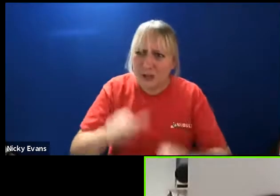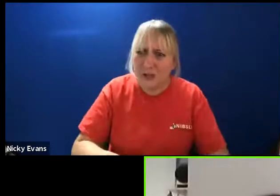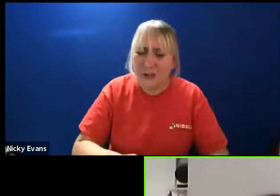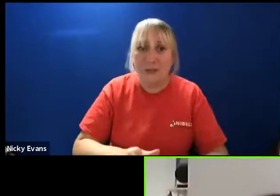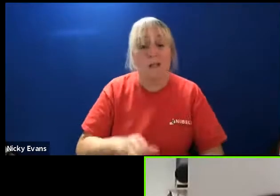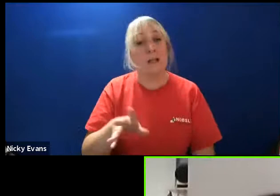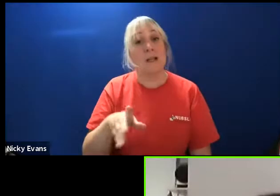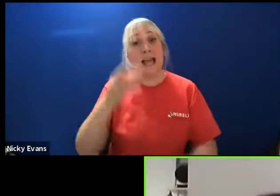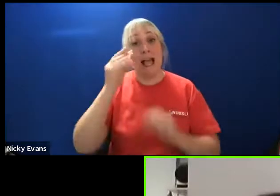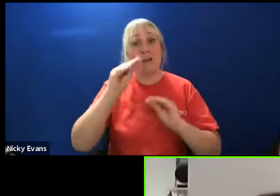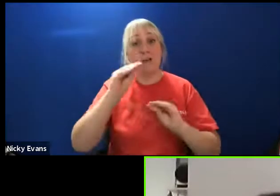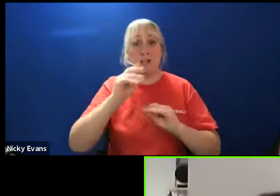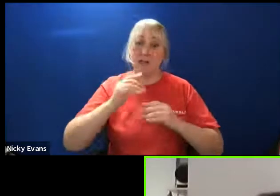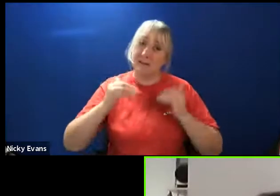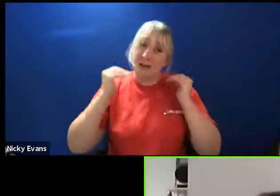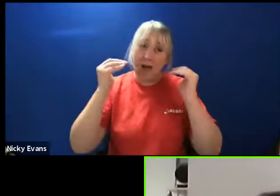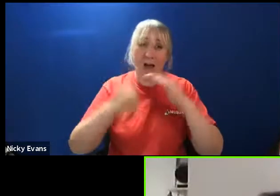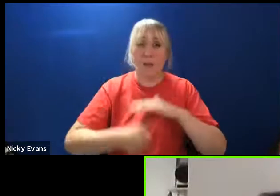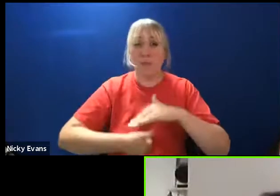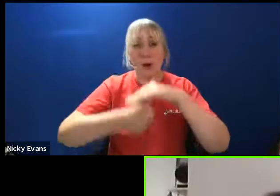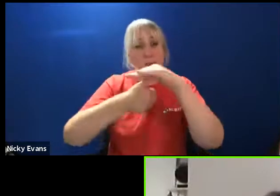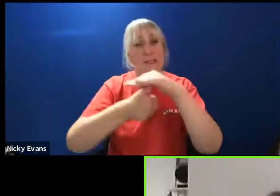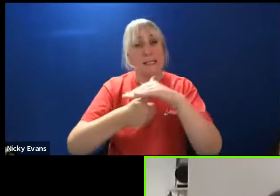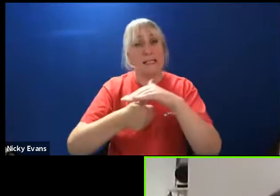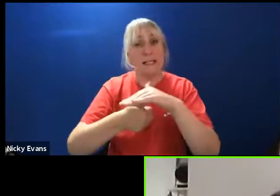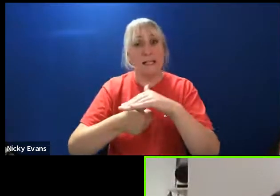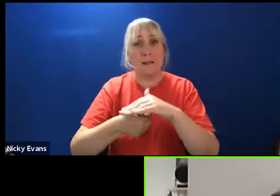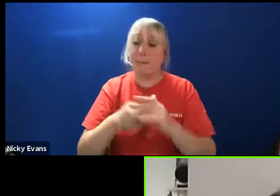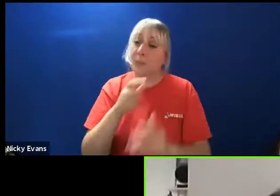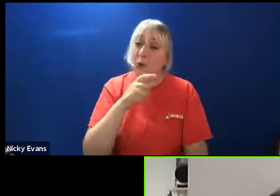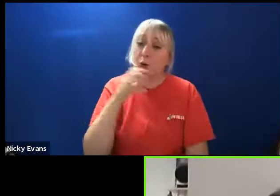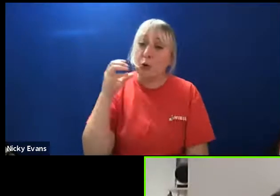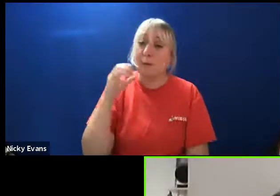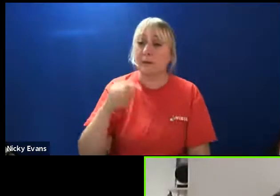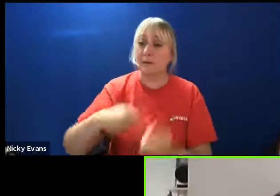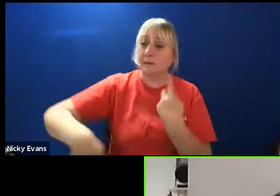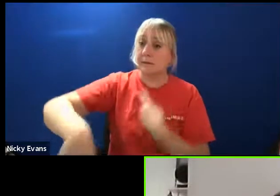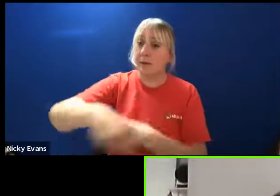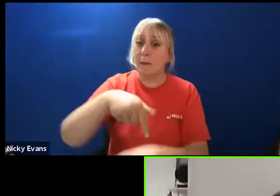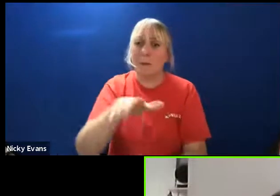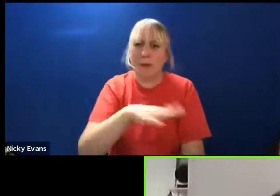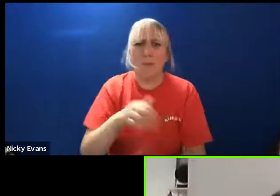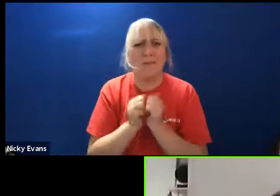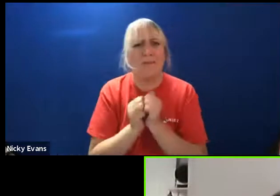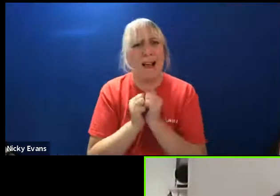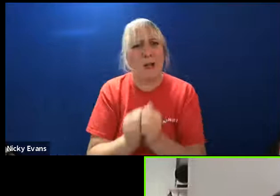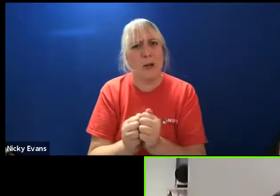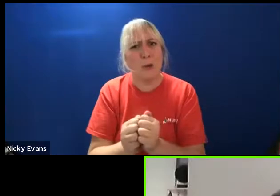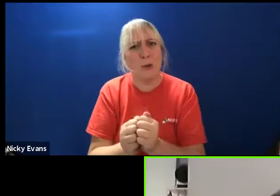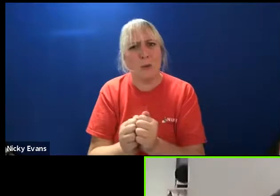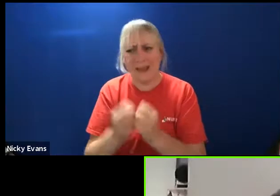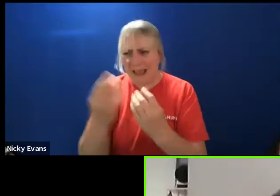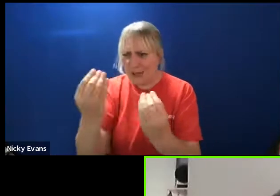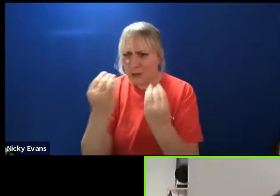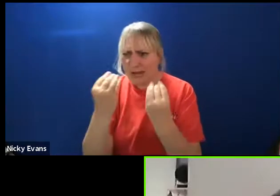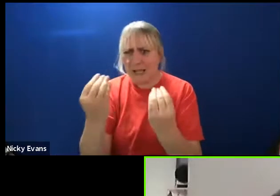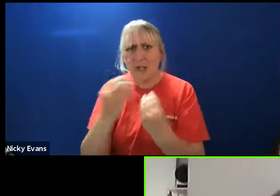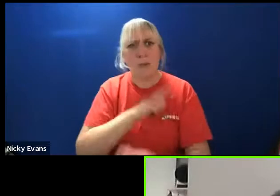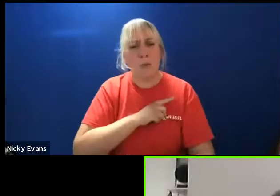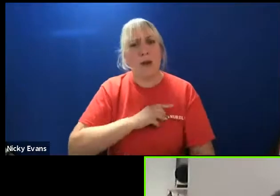high priority in Cuba. Cubans value their education because it means that they can contribute to society in a positive